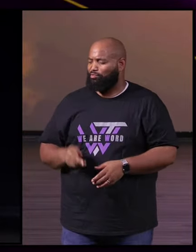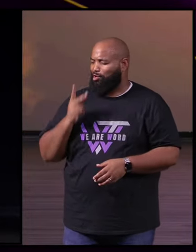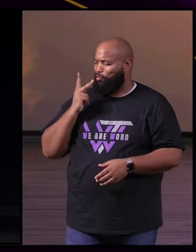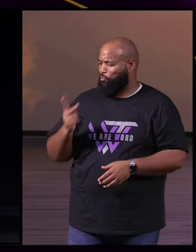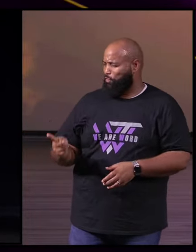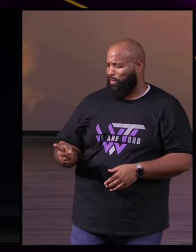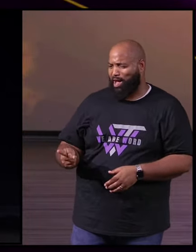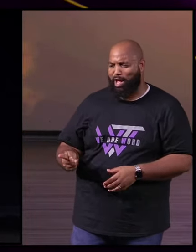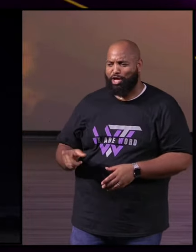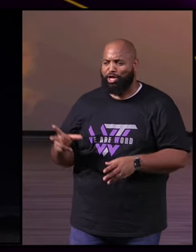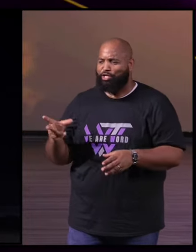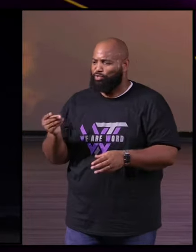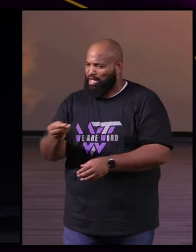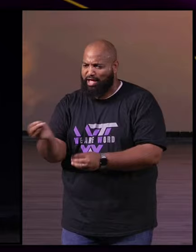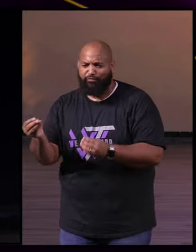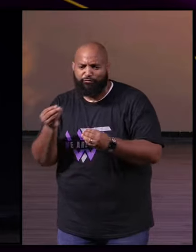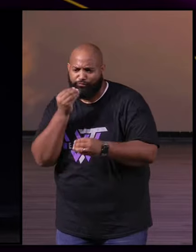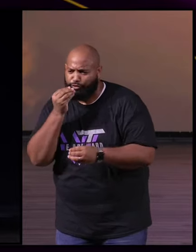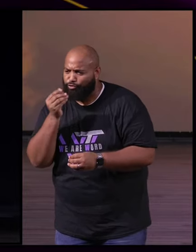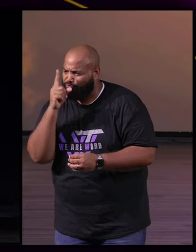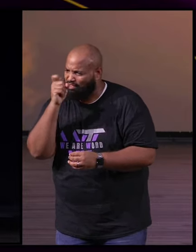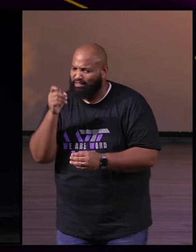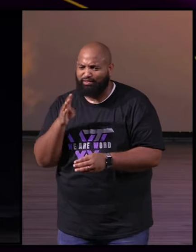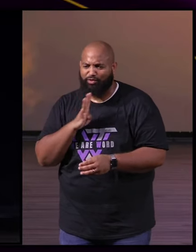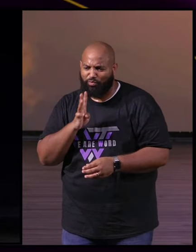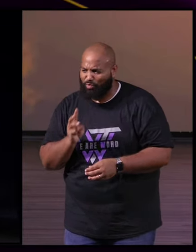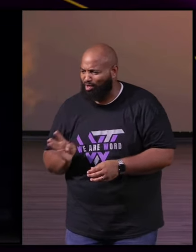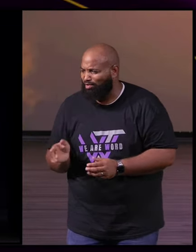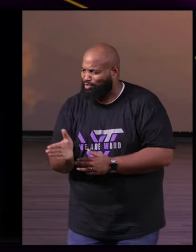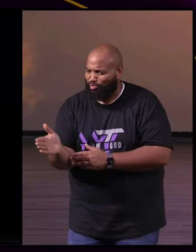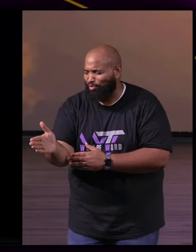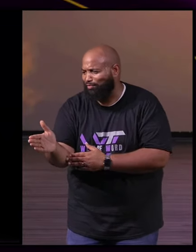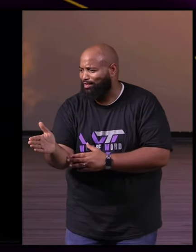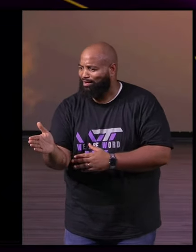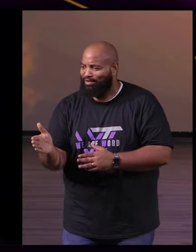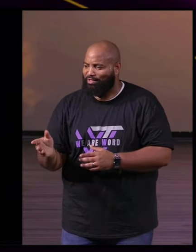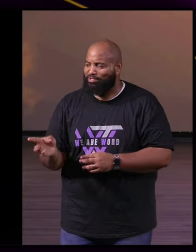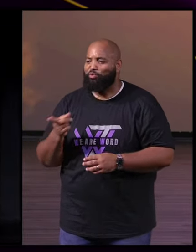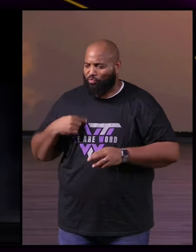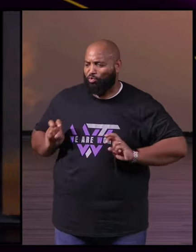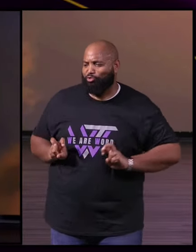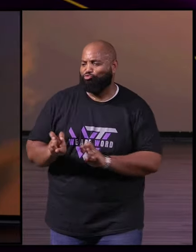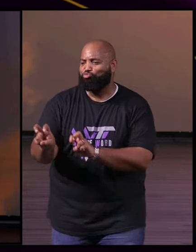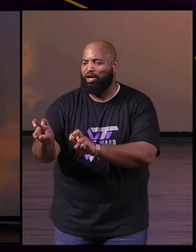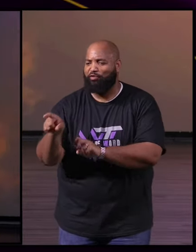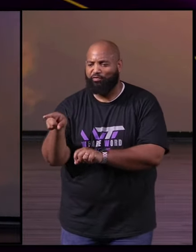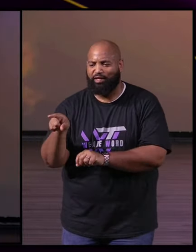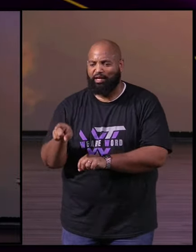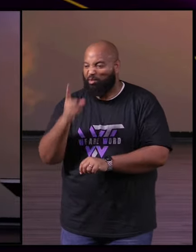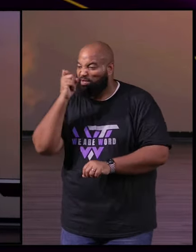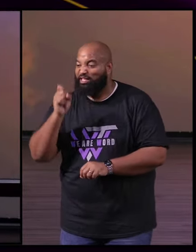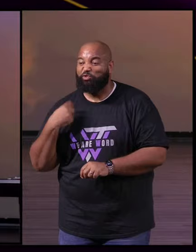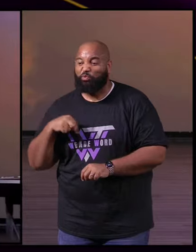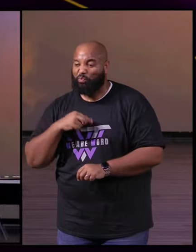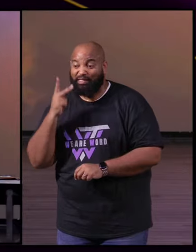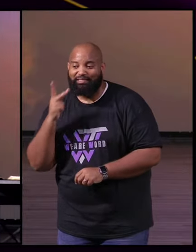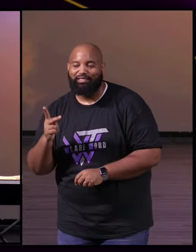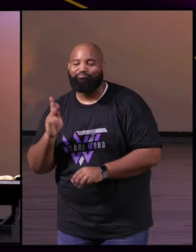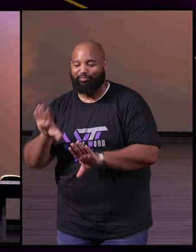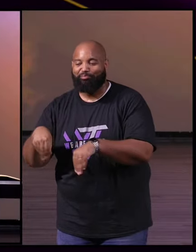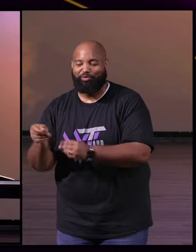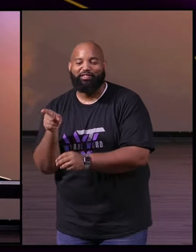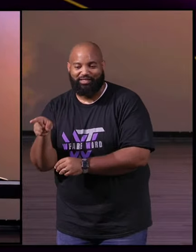be a concern for a famine. And he gets there, and before they go in good, Mother